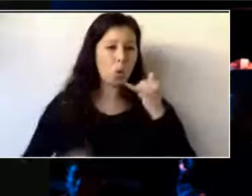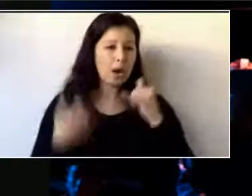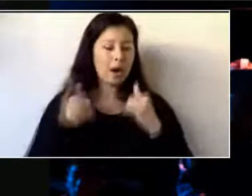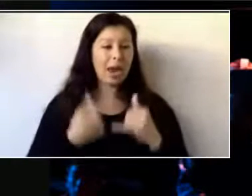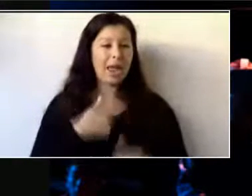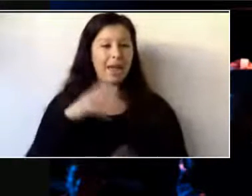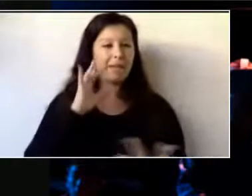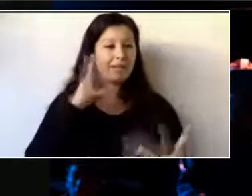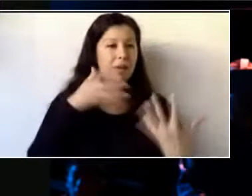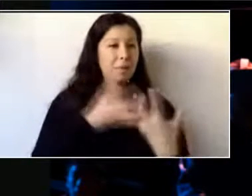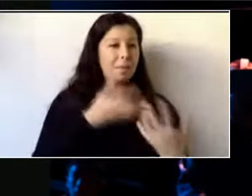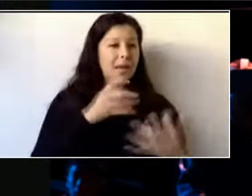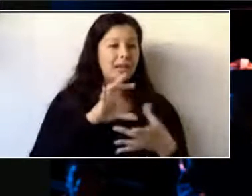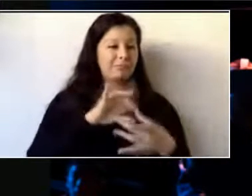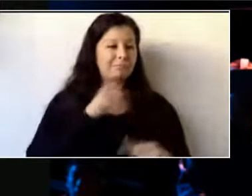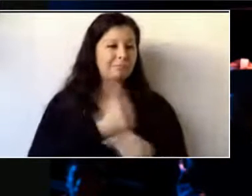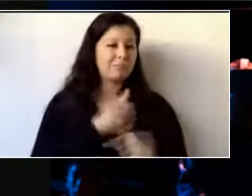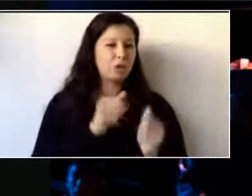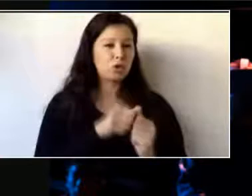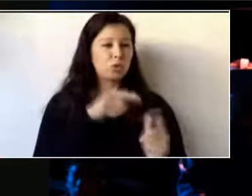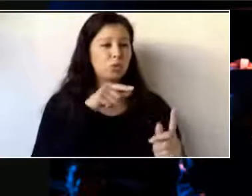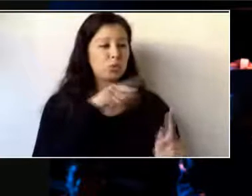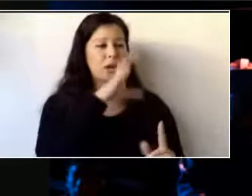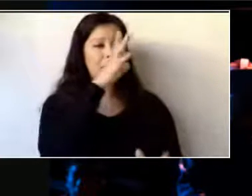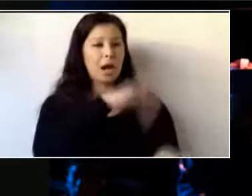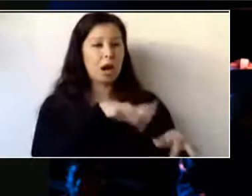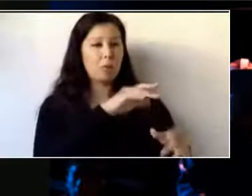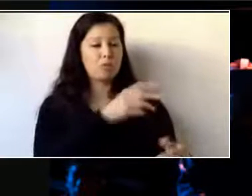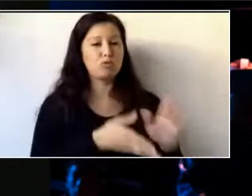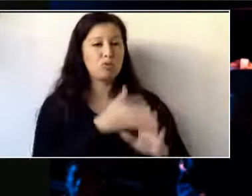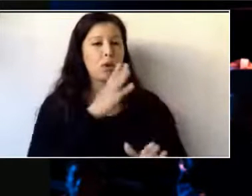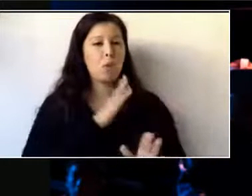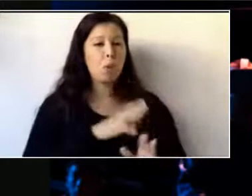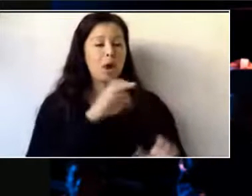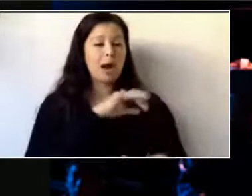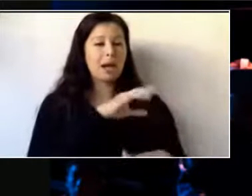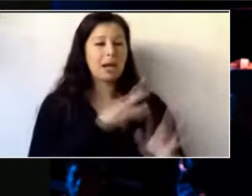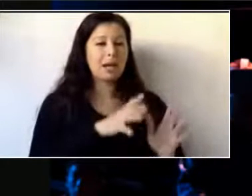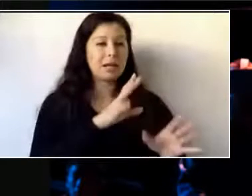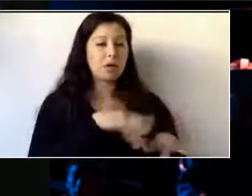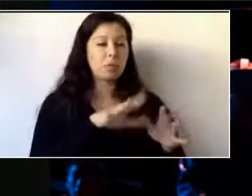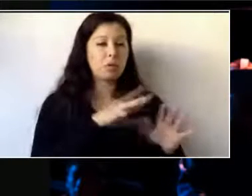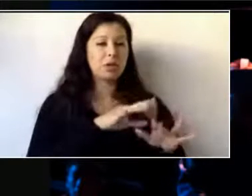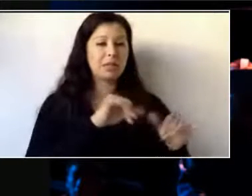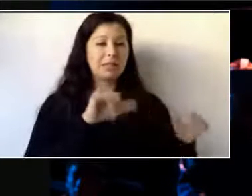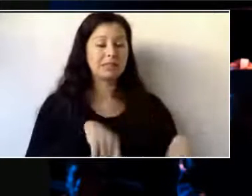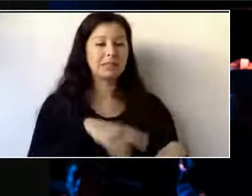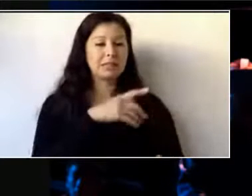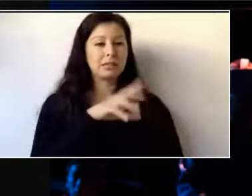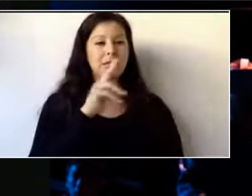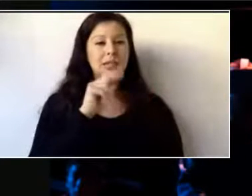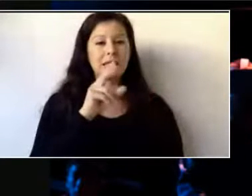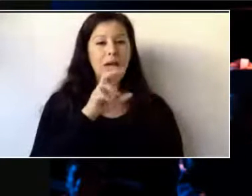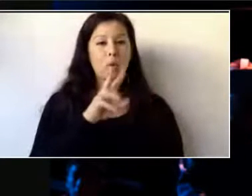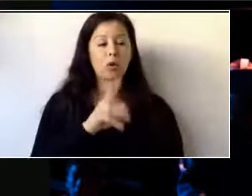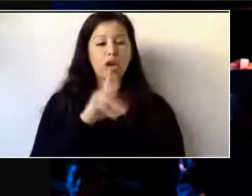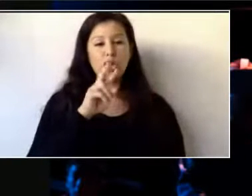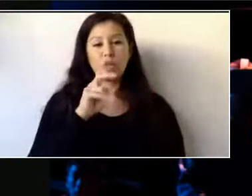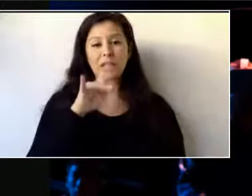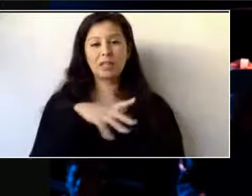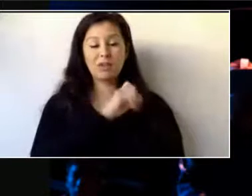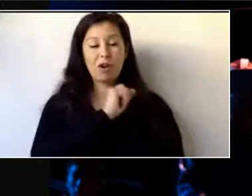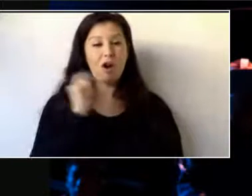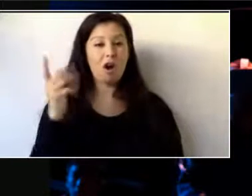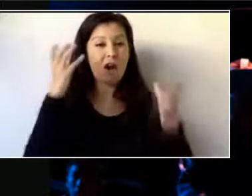networked into a computer that was running a client network system in Unity. So the headsets were all launched at the same time.